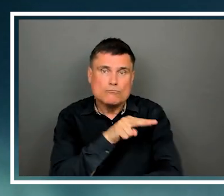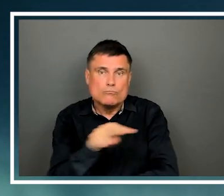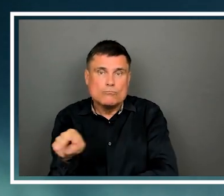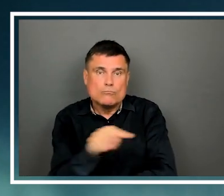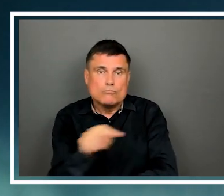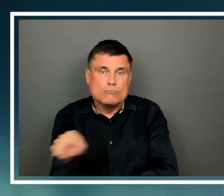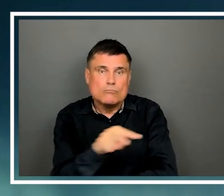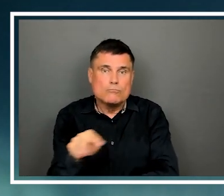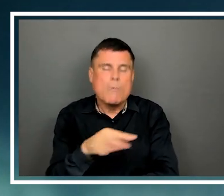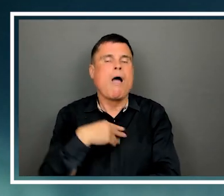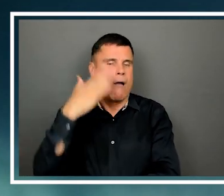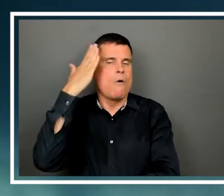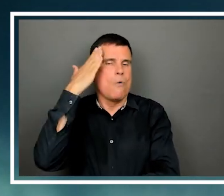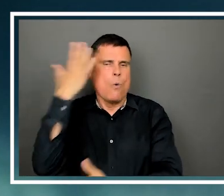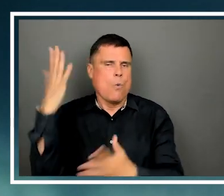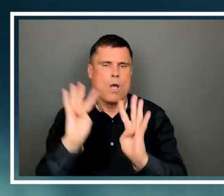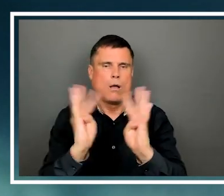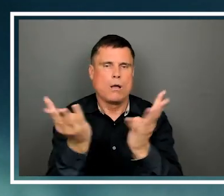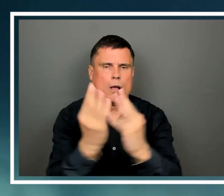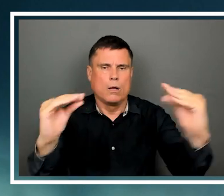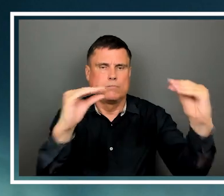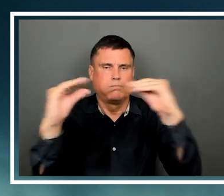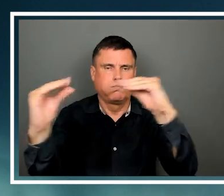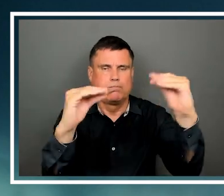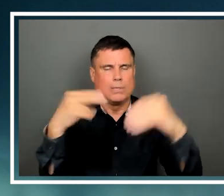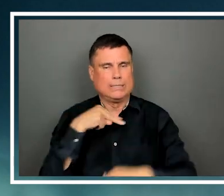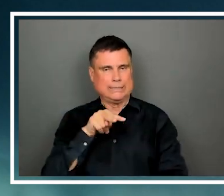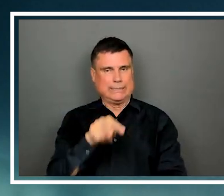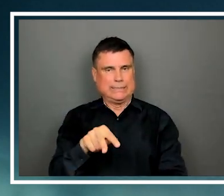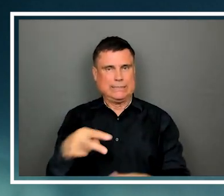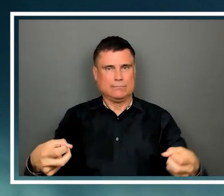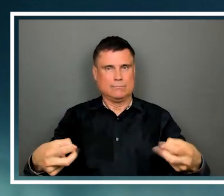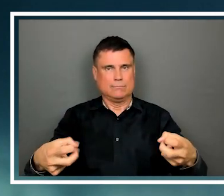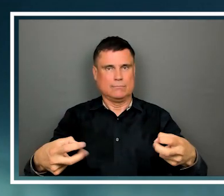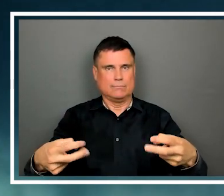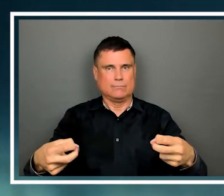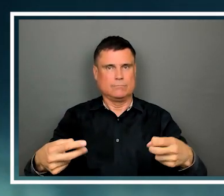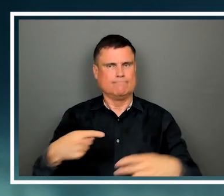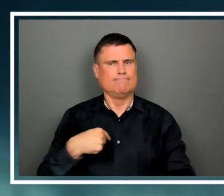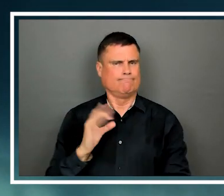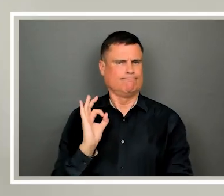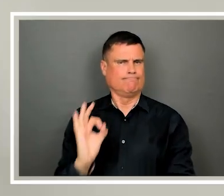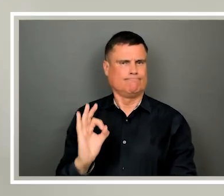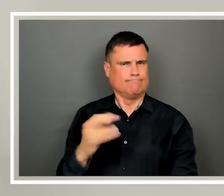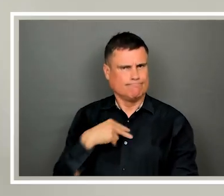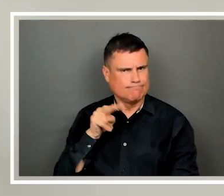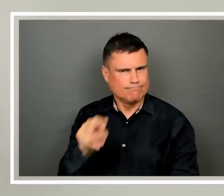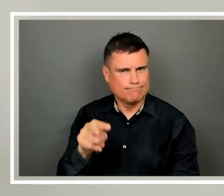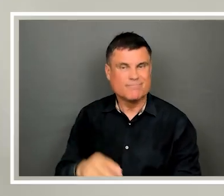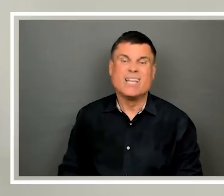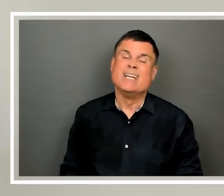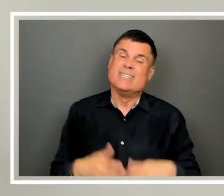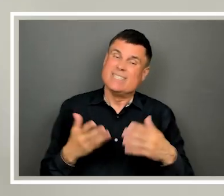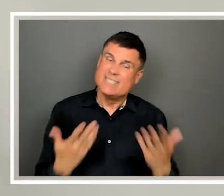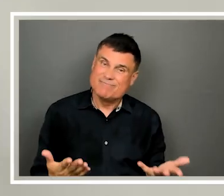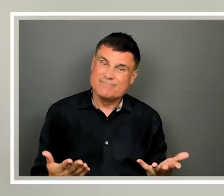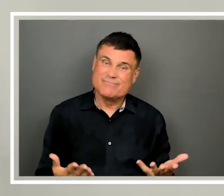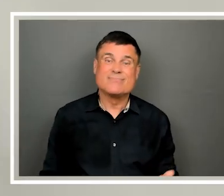which I always prefer because I can read for myself all the deliberations of the meeting.